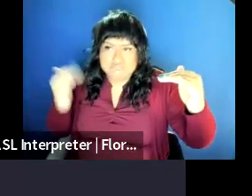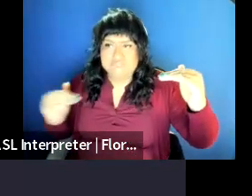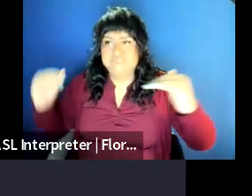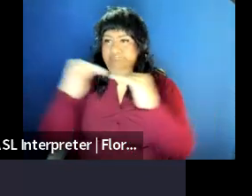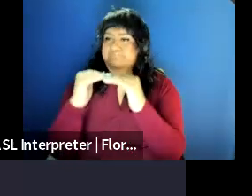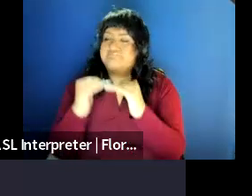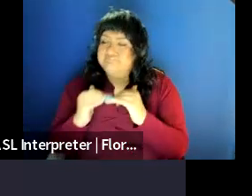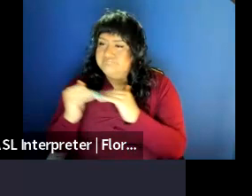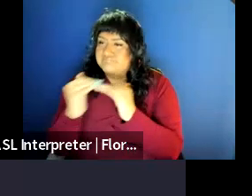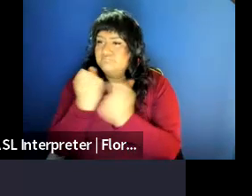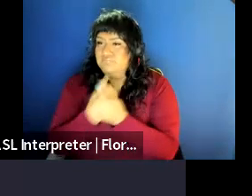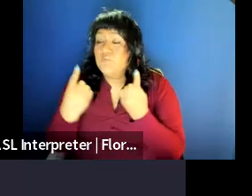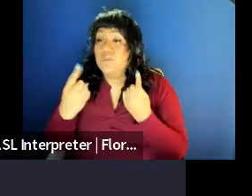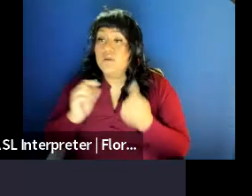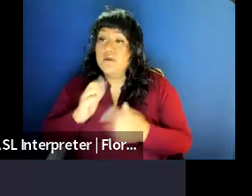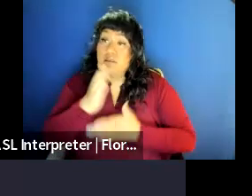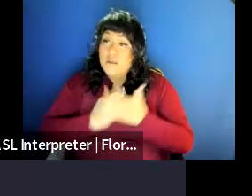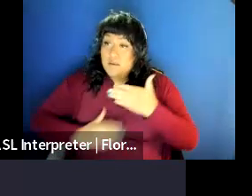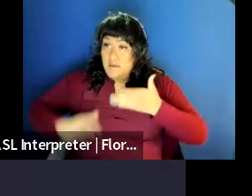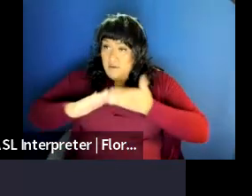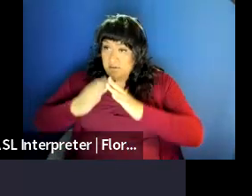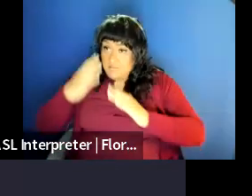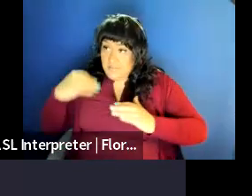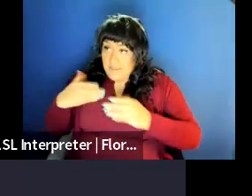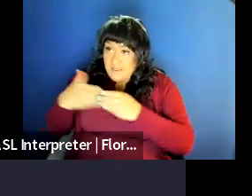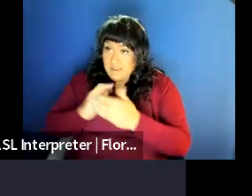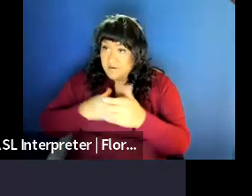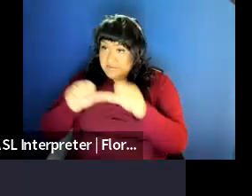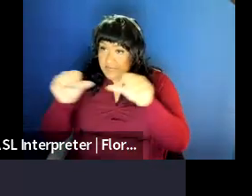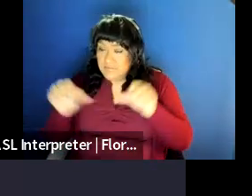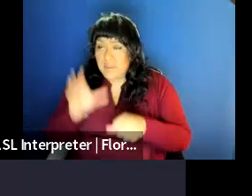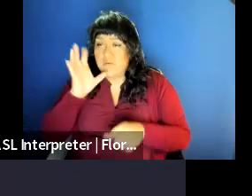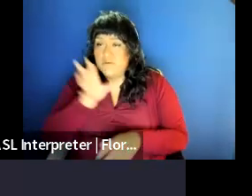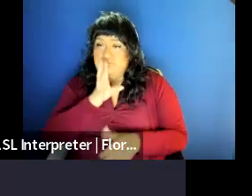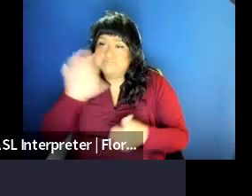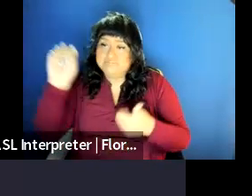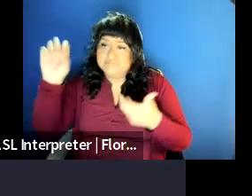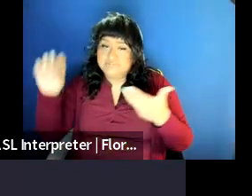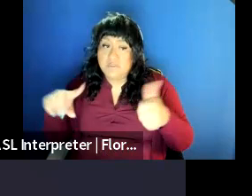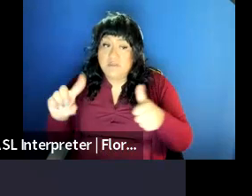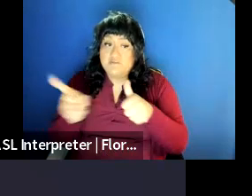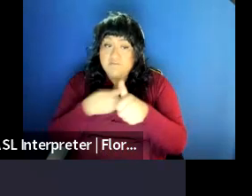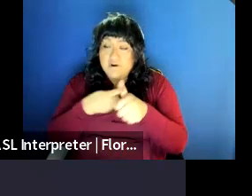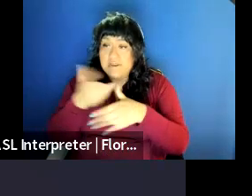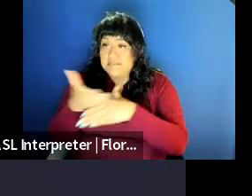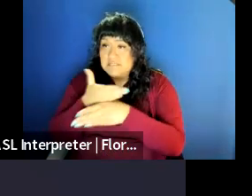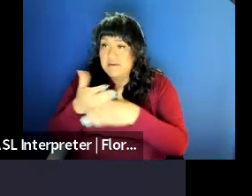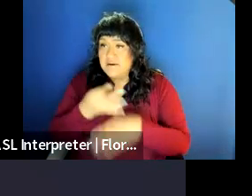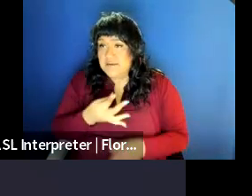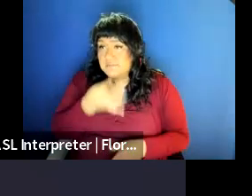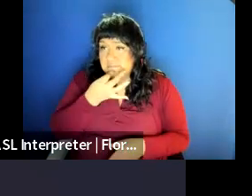Some community agreements that guide our space this evening, I want to read these out loud. The first is shared expertise and